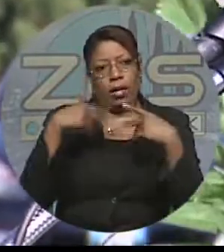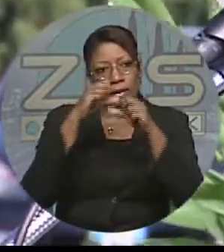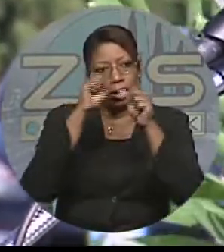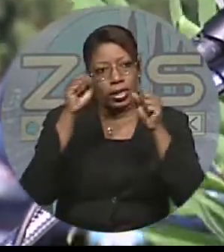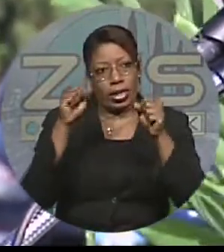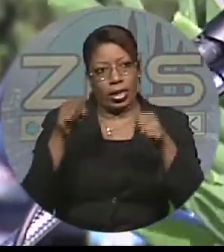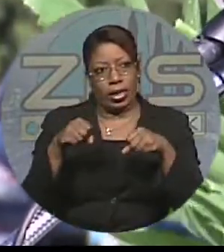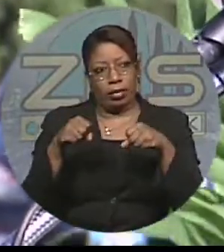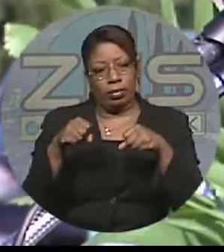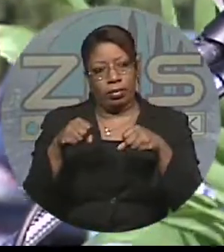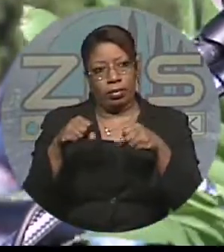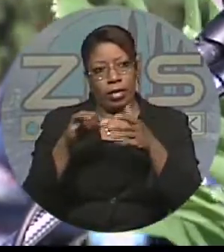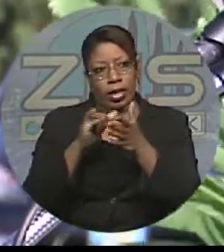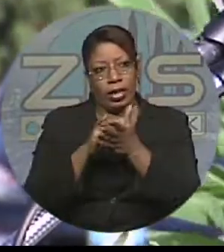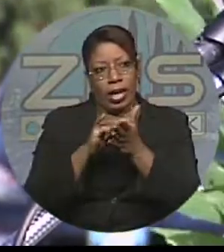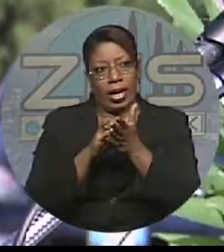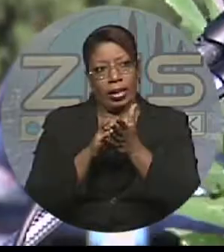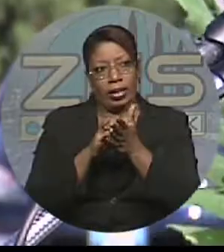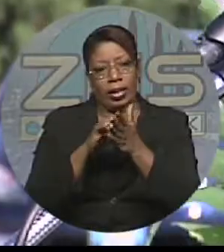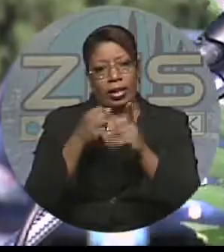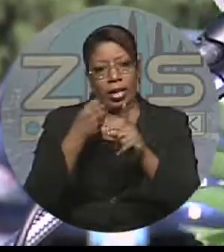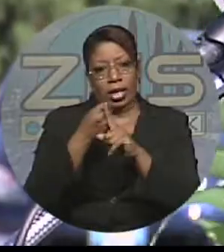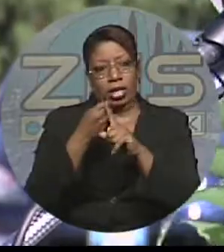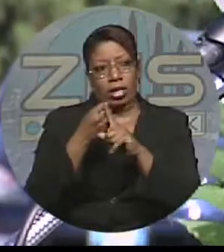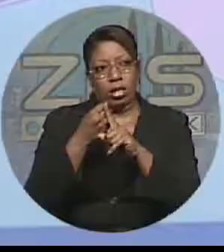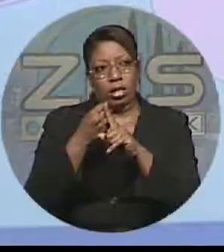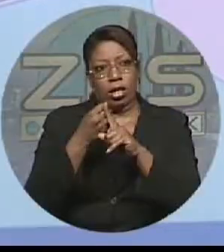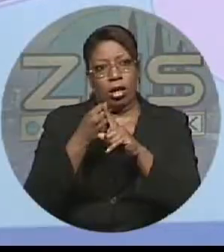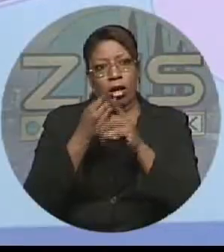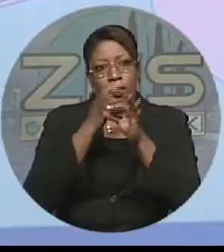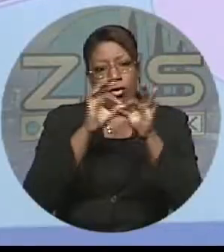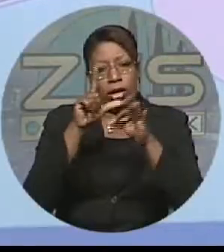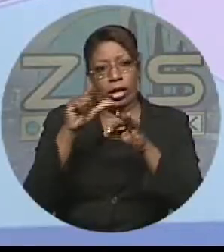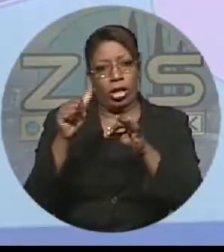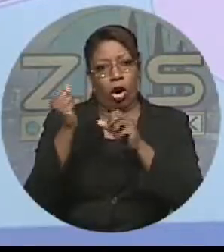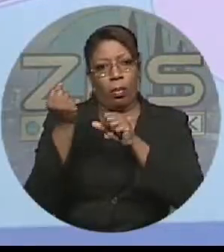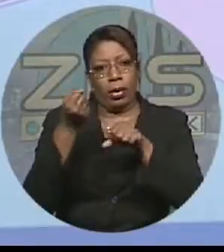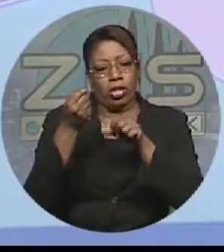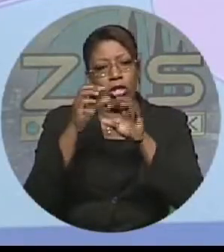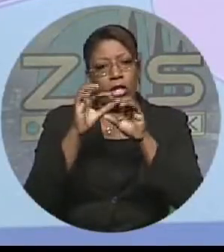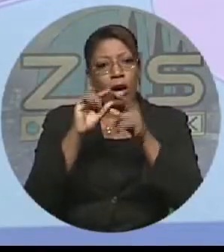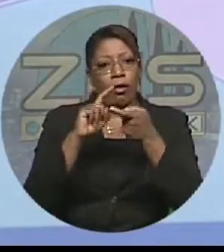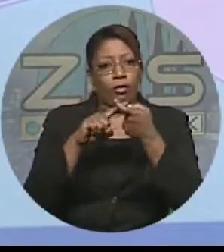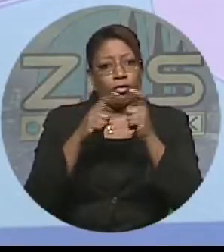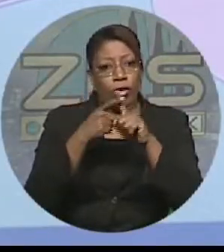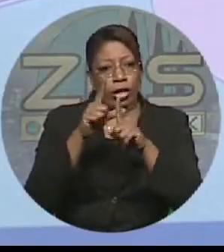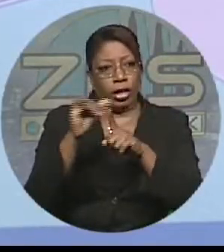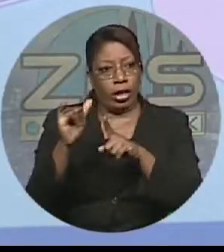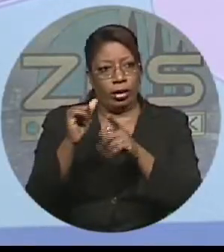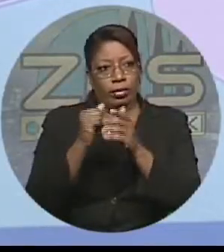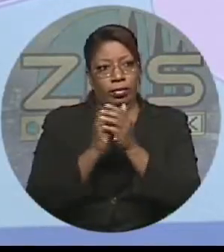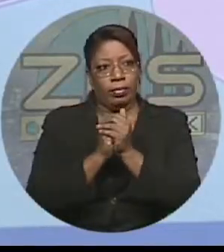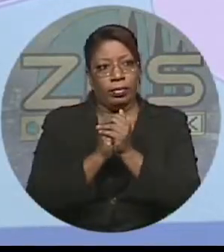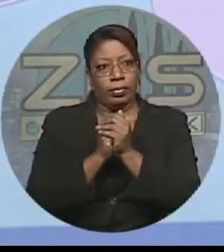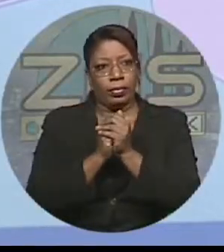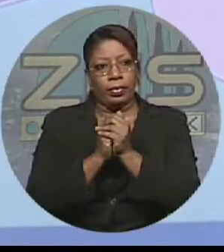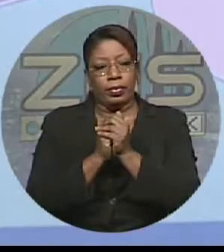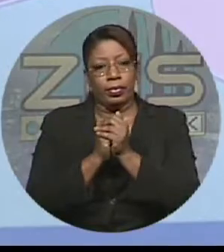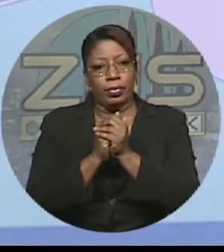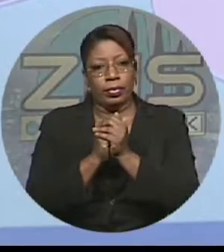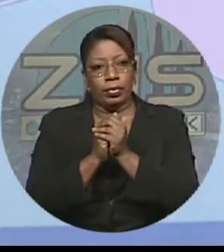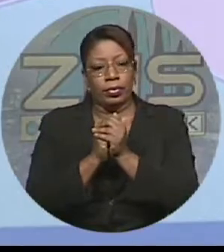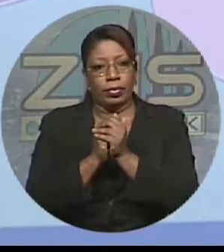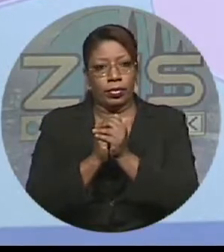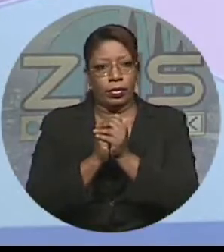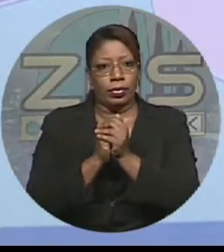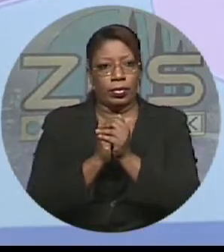that is the hitters friendly or a pitchers friendly. So down the lines, as it currently stands, is 330 feet with 400